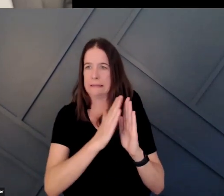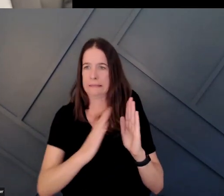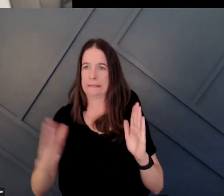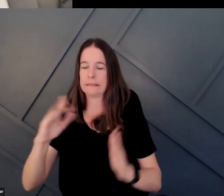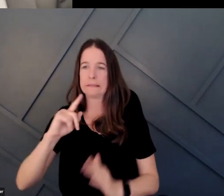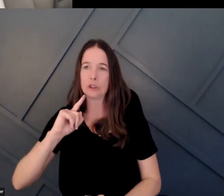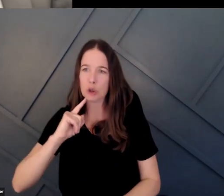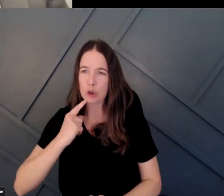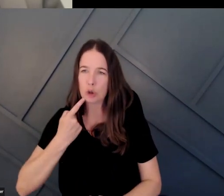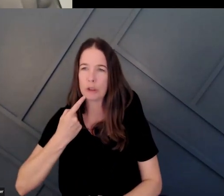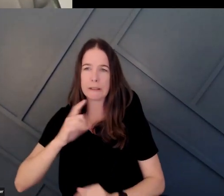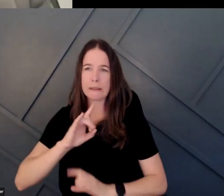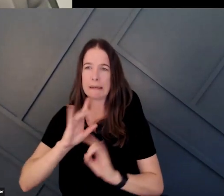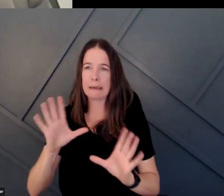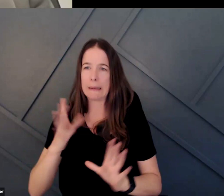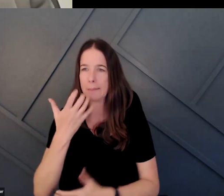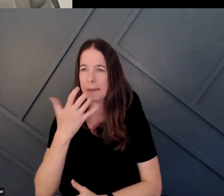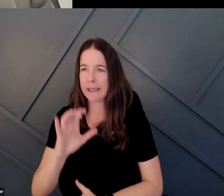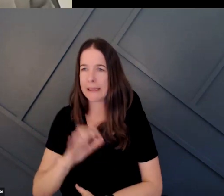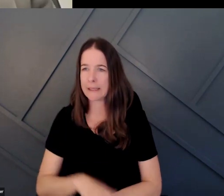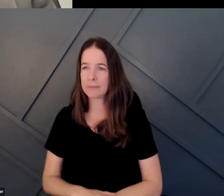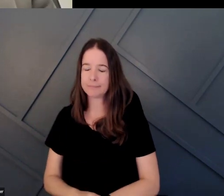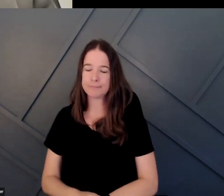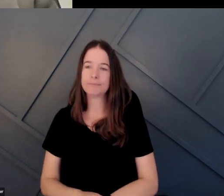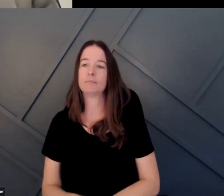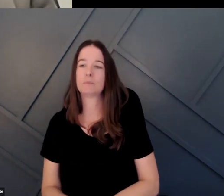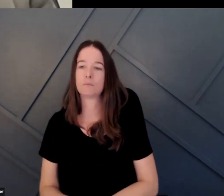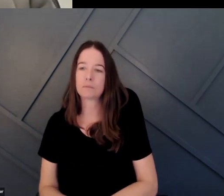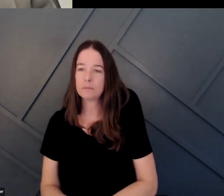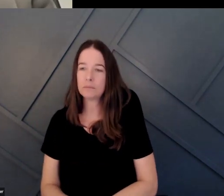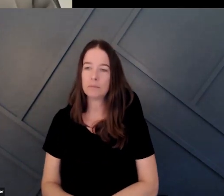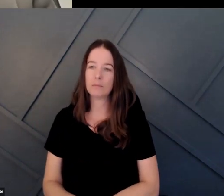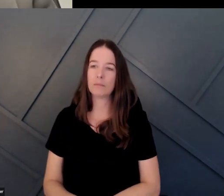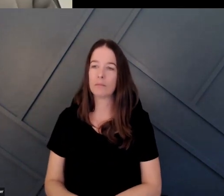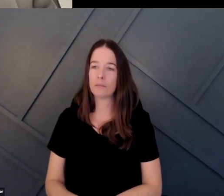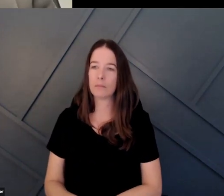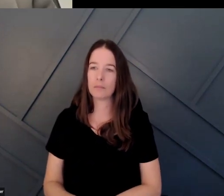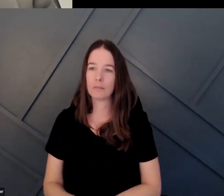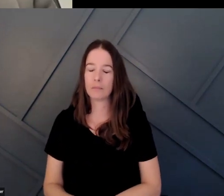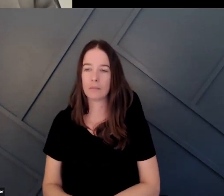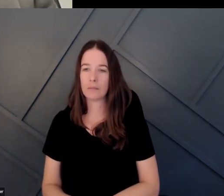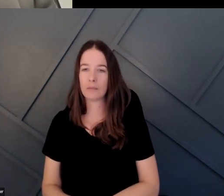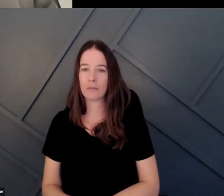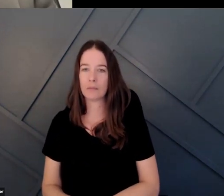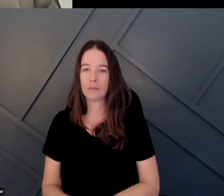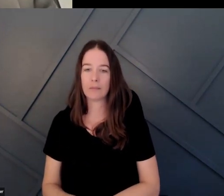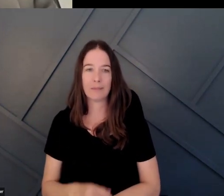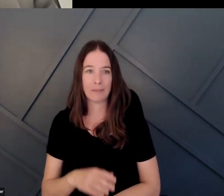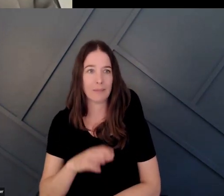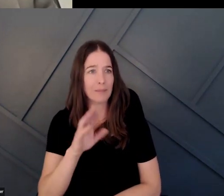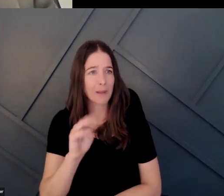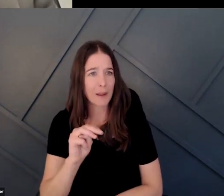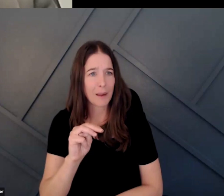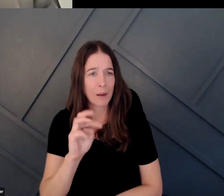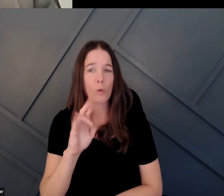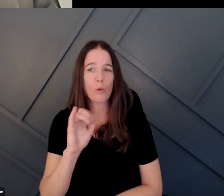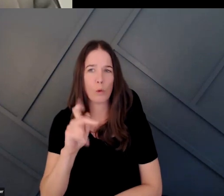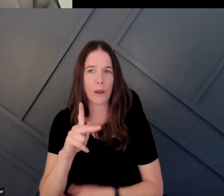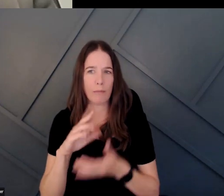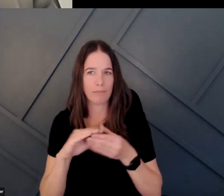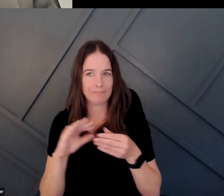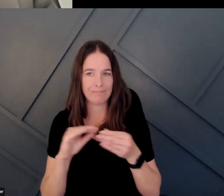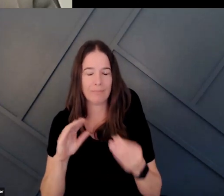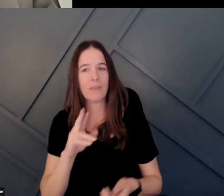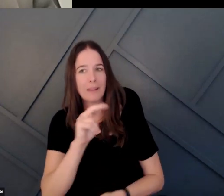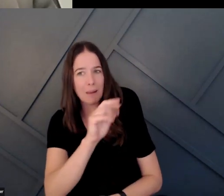Helpful. I'll go first. Maggie and Sherman, you guys hit several. I'll just look to add to that.